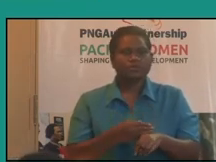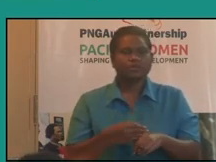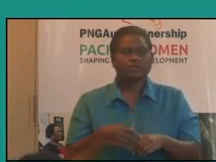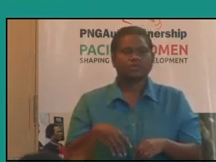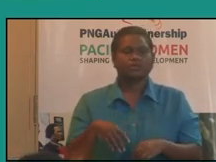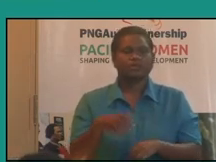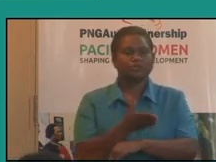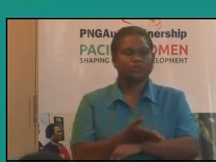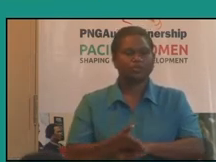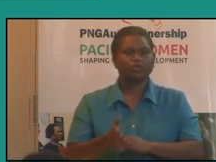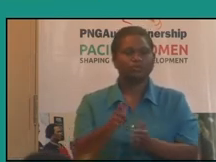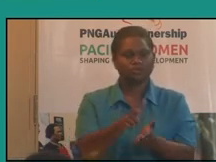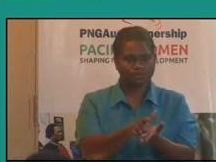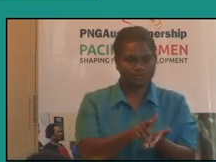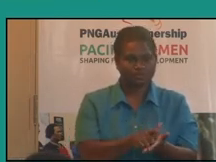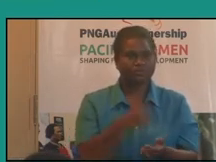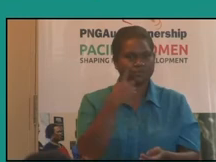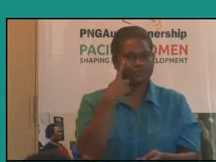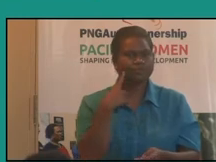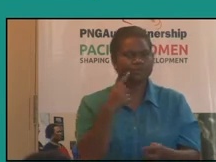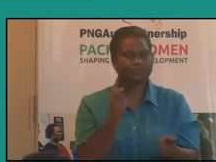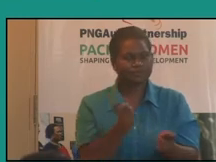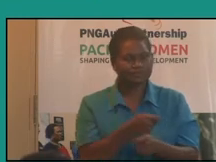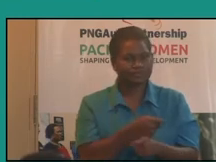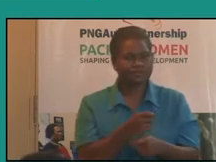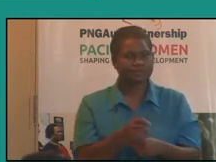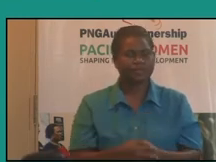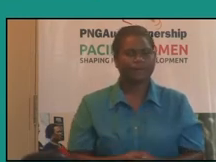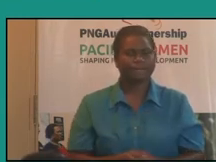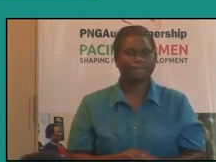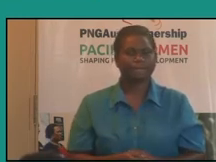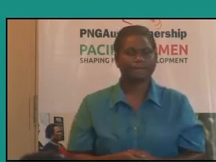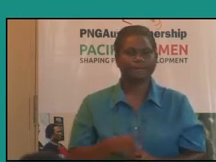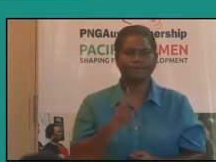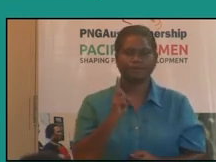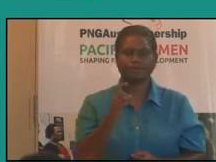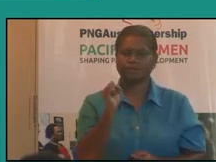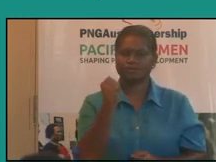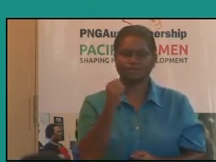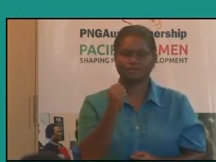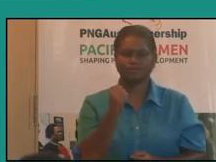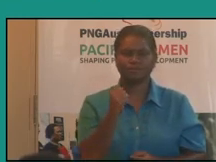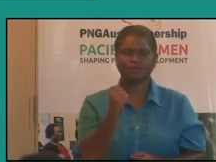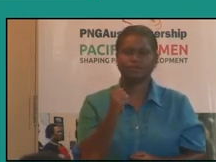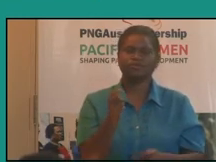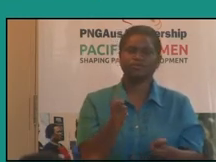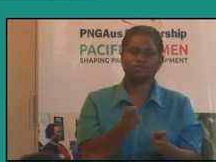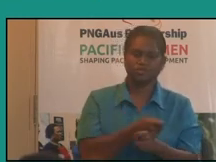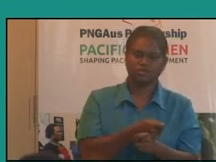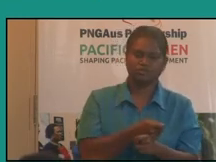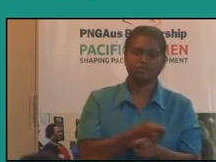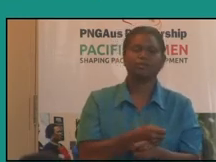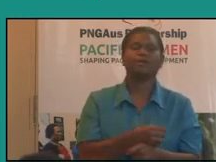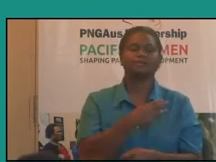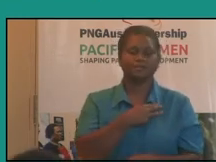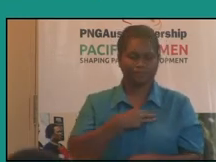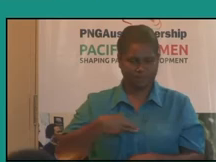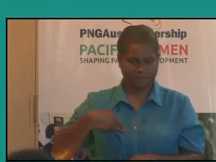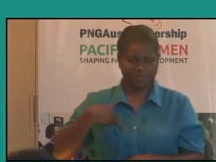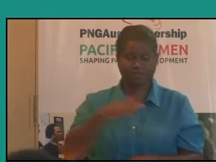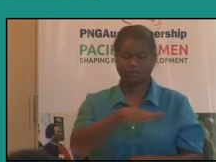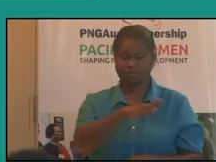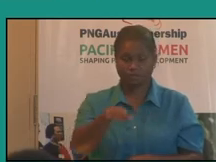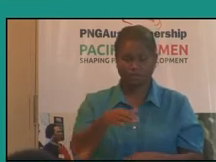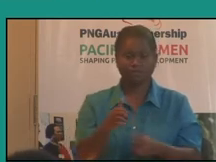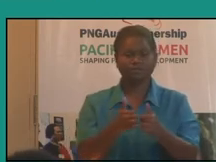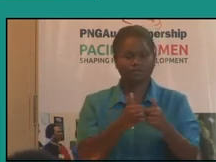implement that change, but it cannot move unless the cabinet makes a final decision and say yes. We now